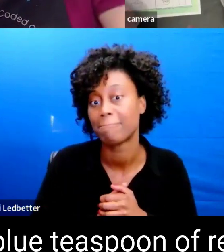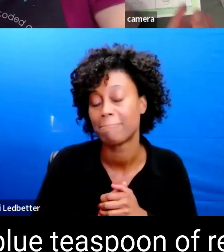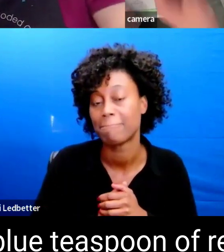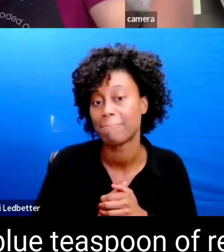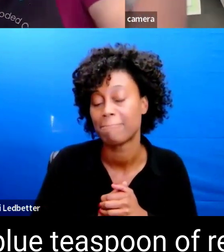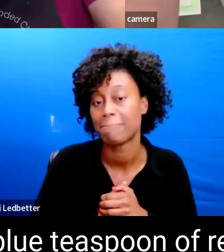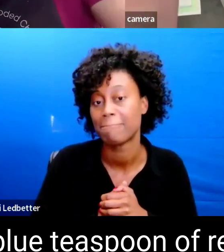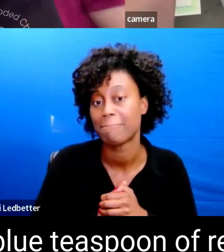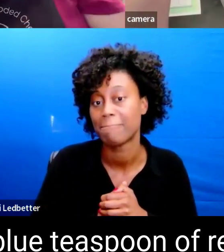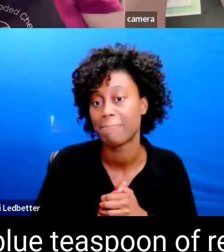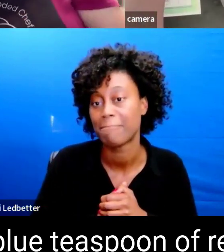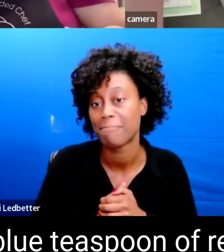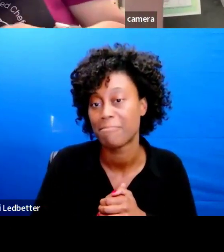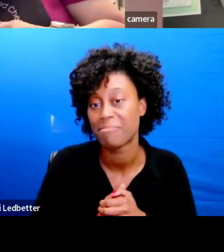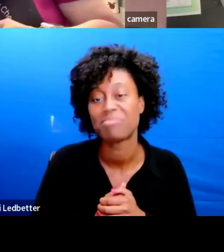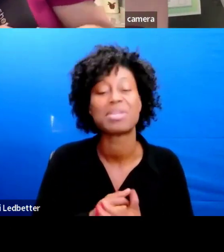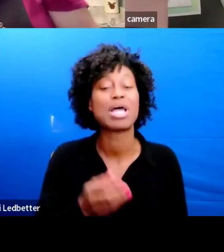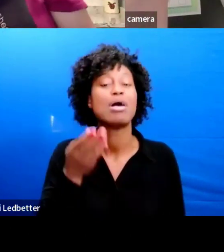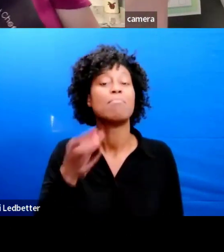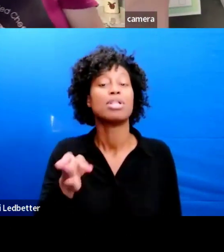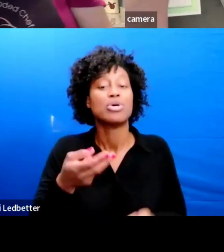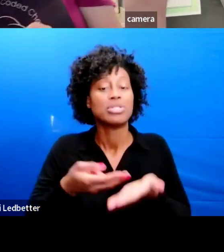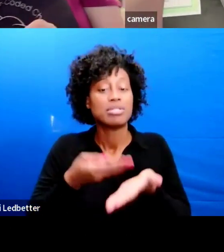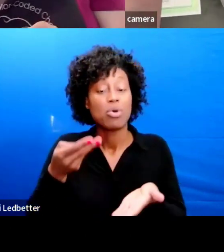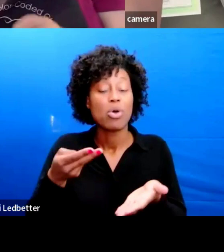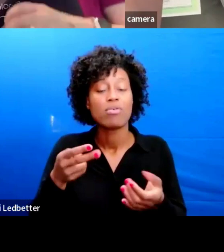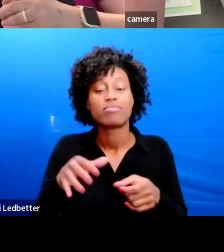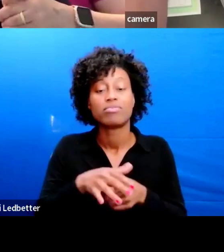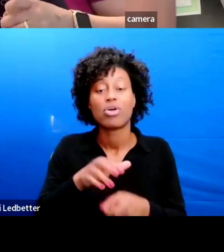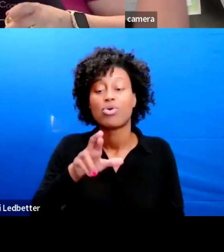a blue teaspoon of relish.